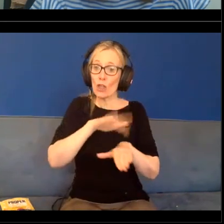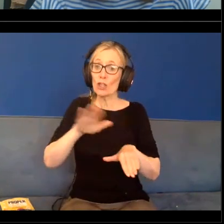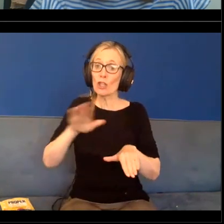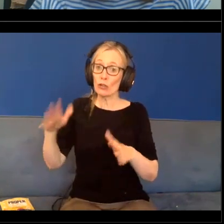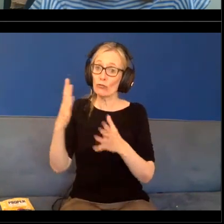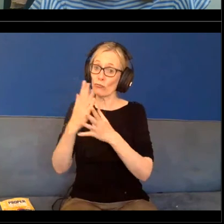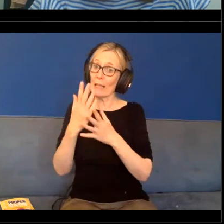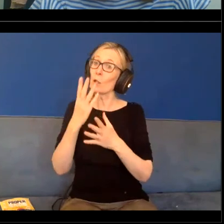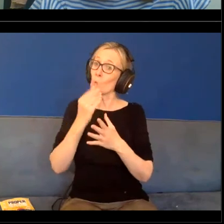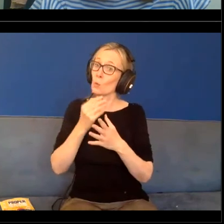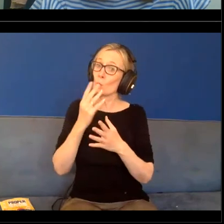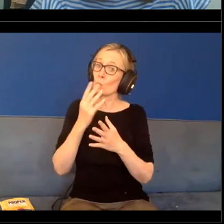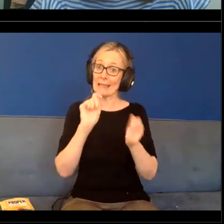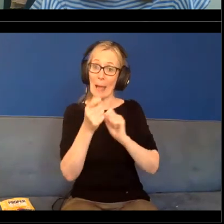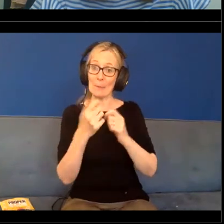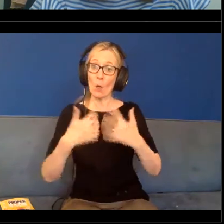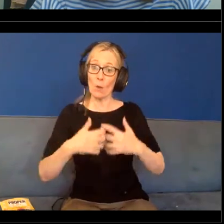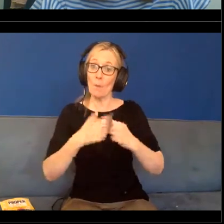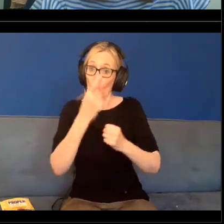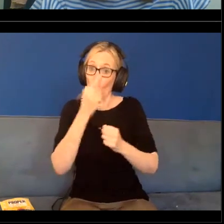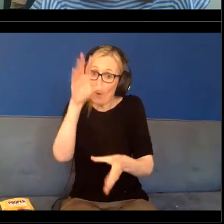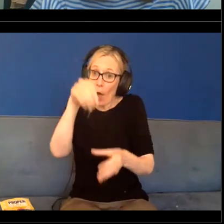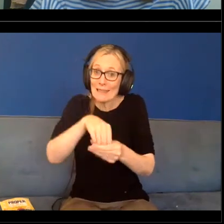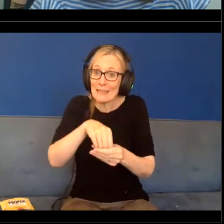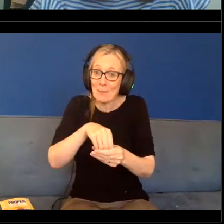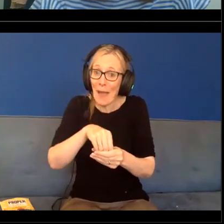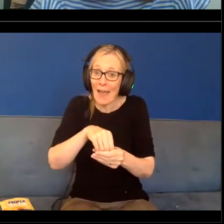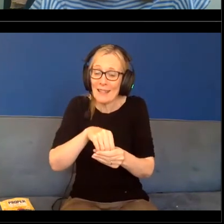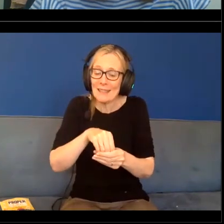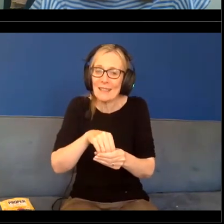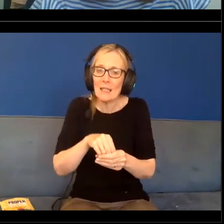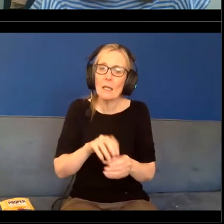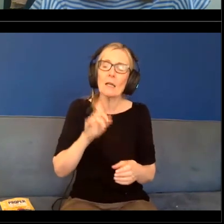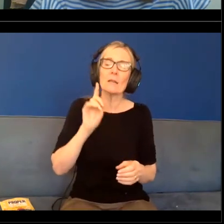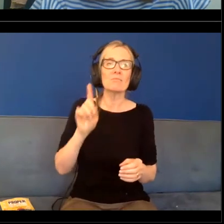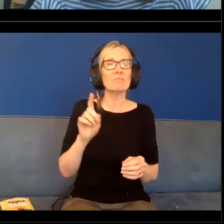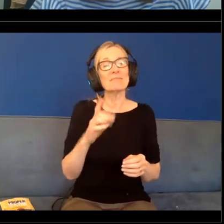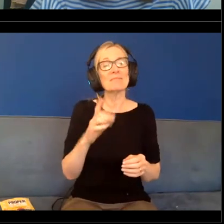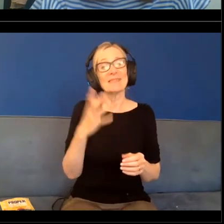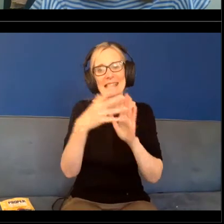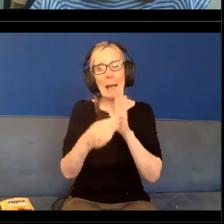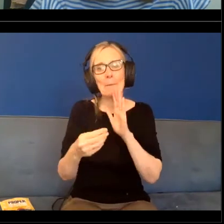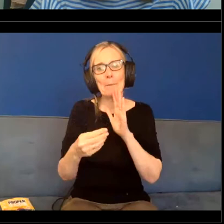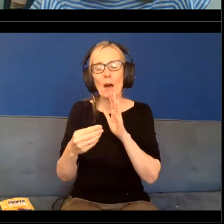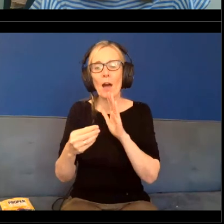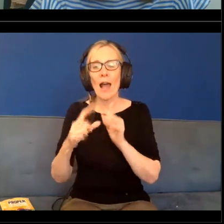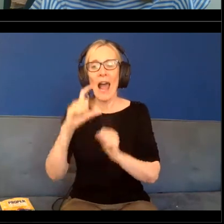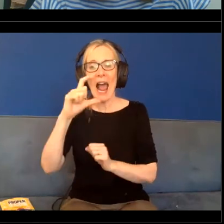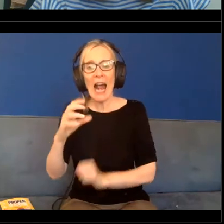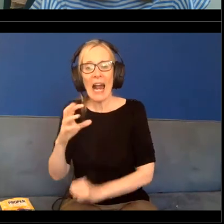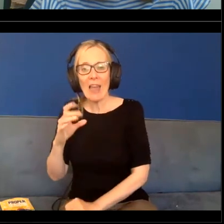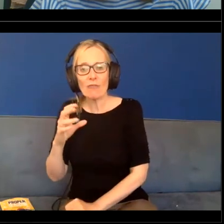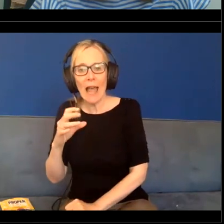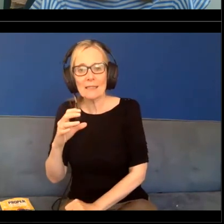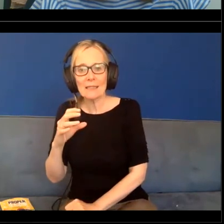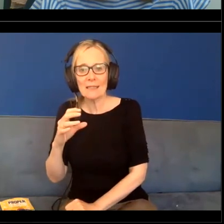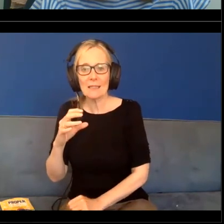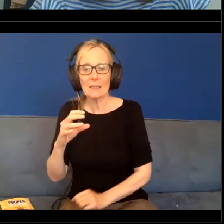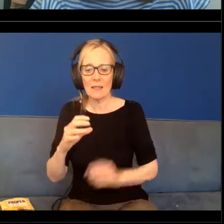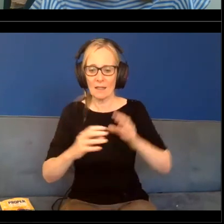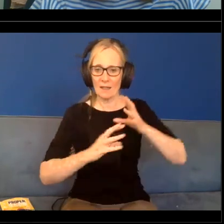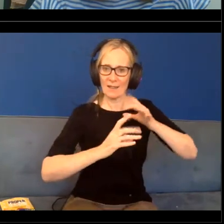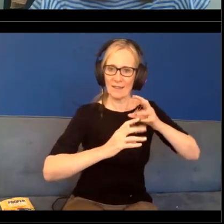adapted equipment. But in some cases, for example, the clarinet, the fingering was different, so the